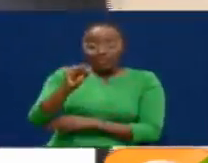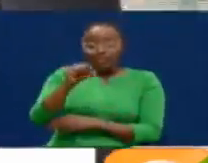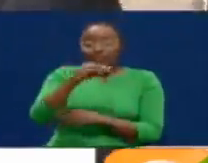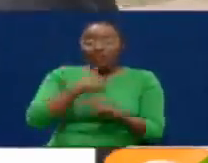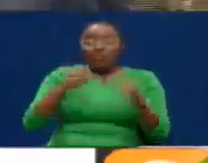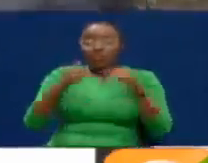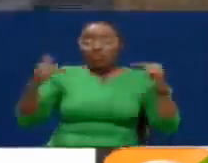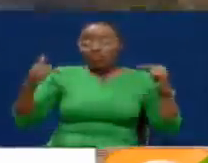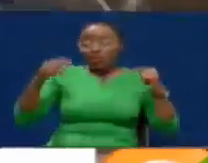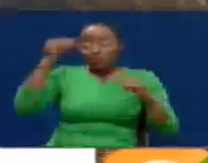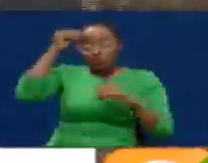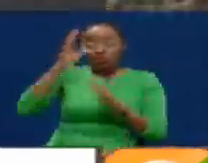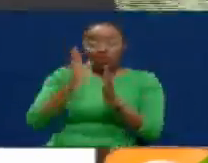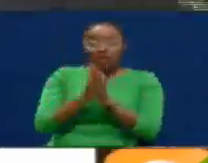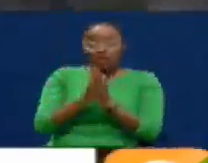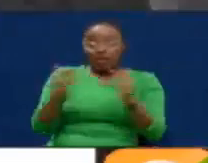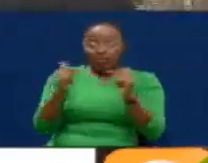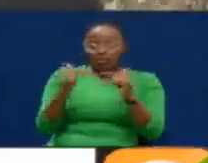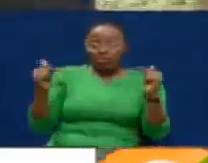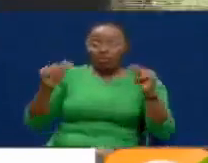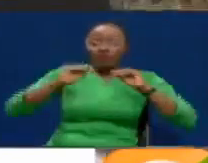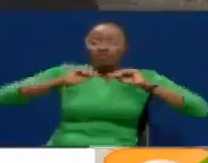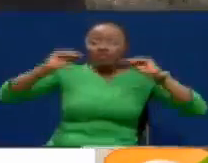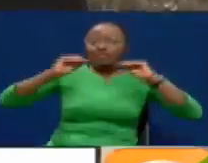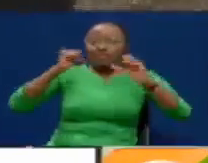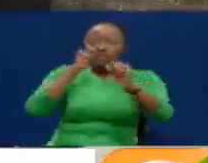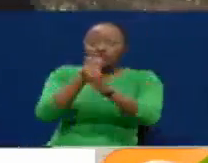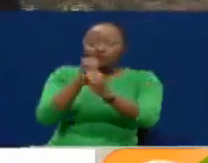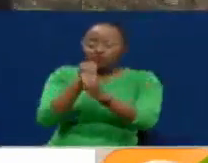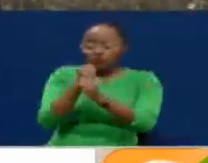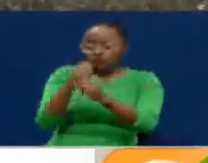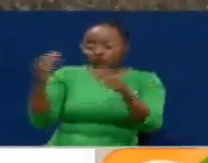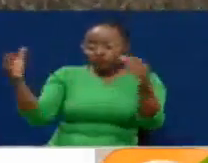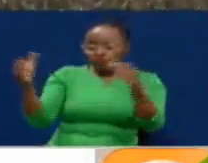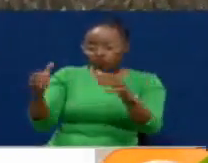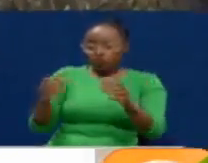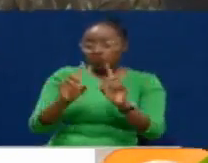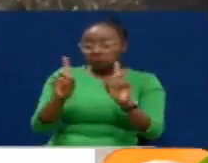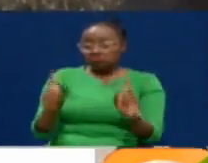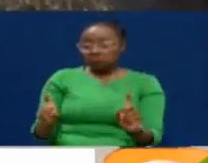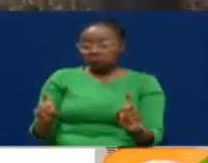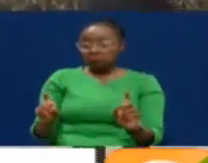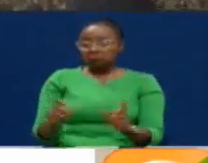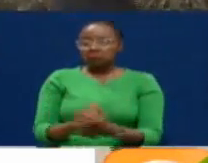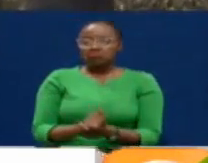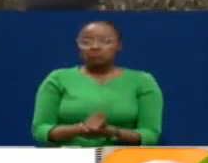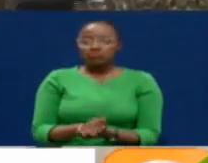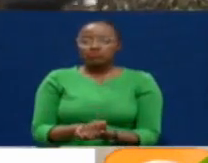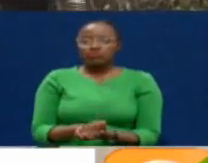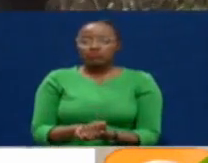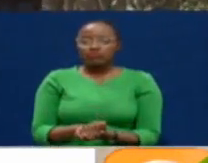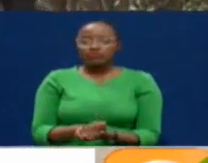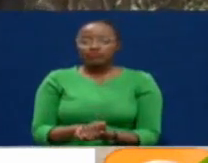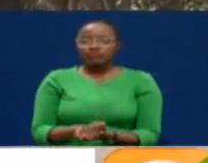hostile student population, and a resistant teaching fraternity? Francis Gashuri, Citizen TV.